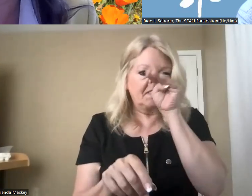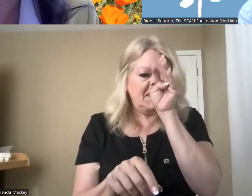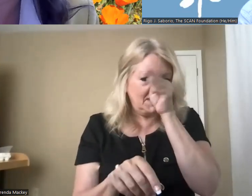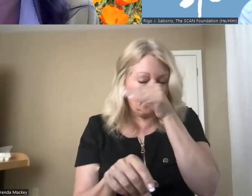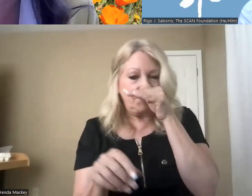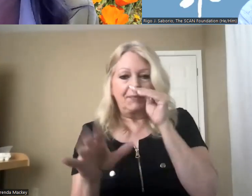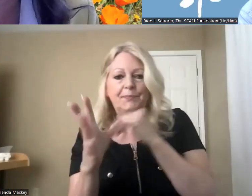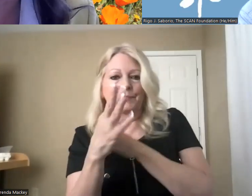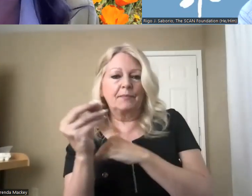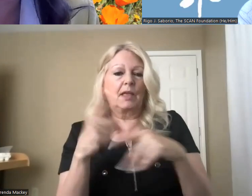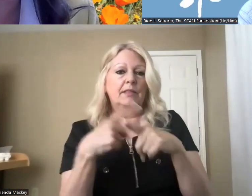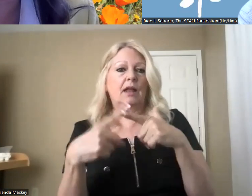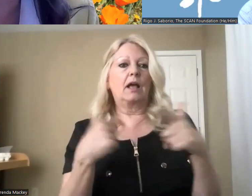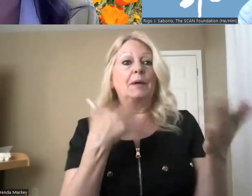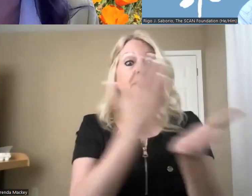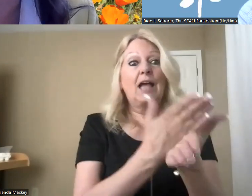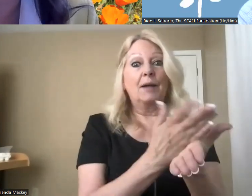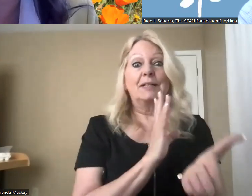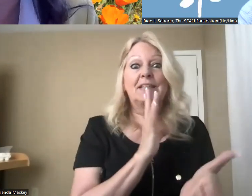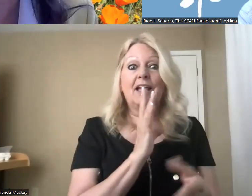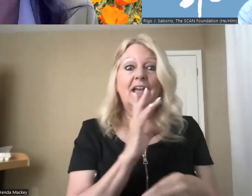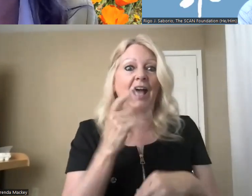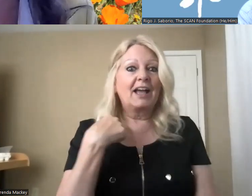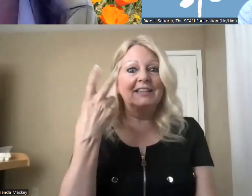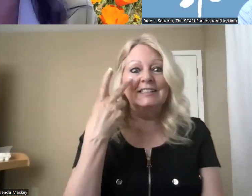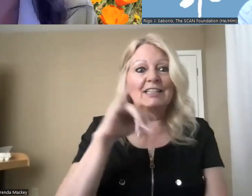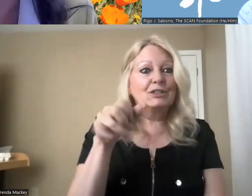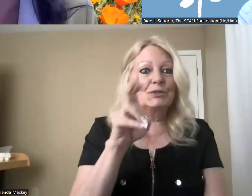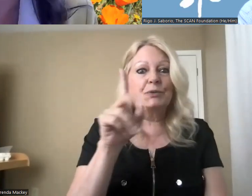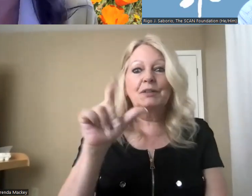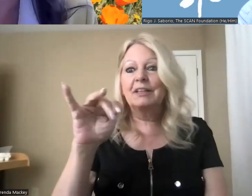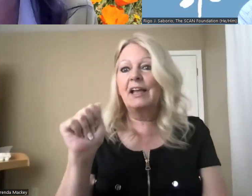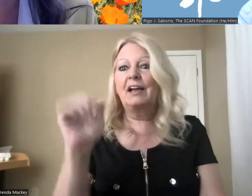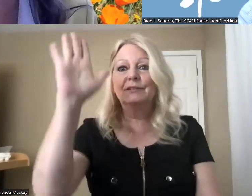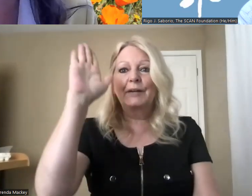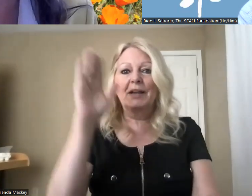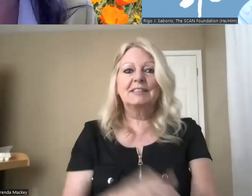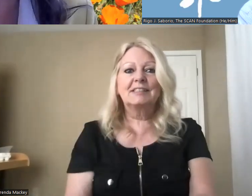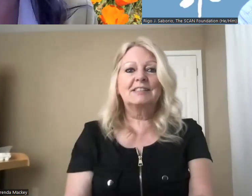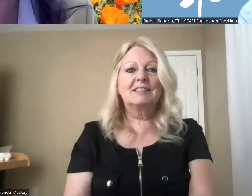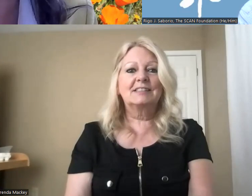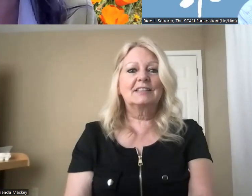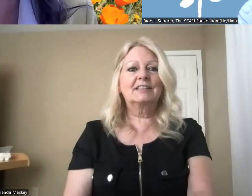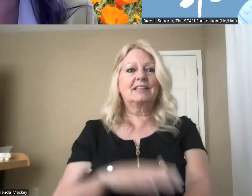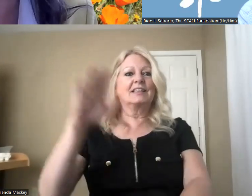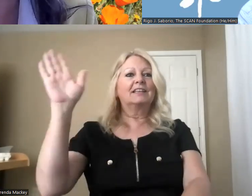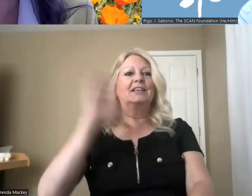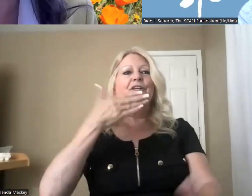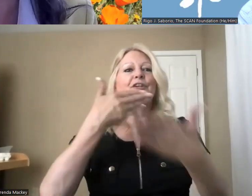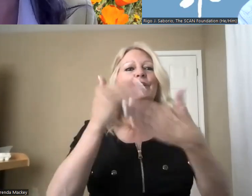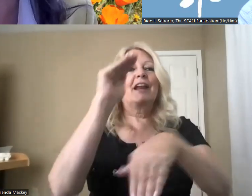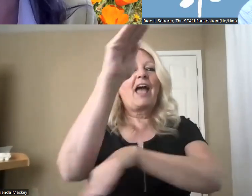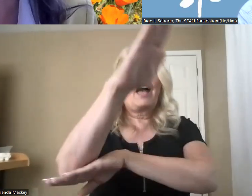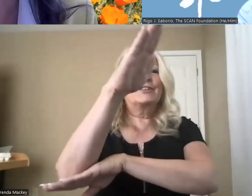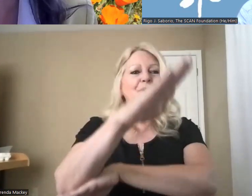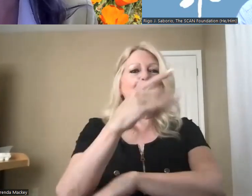I'll stop talking there because I see Julia has her hand raised. Good afternoon, everybody. Sorry I was